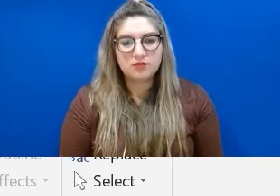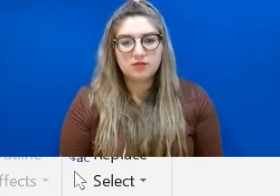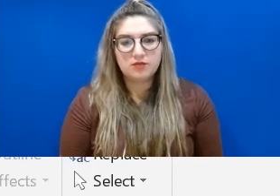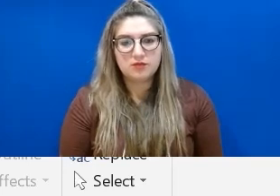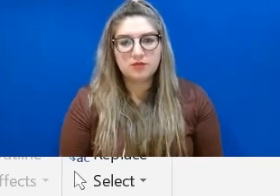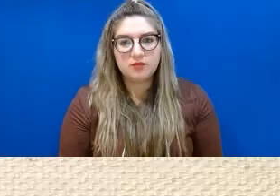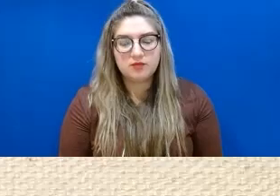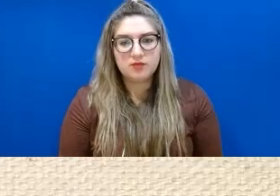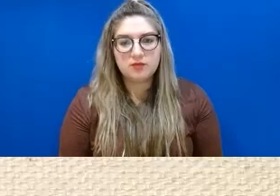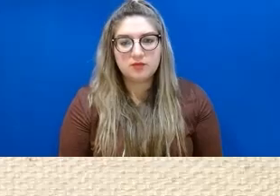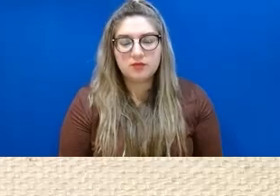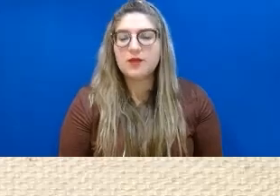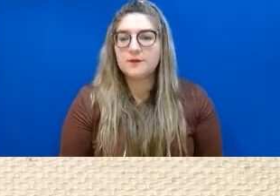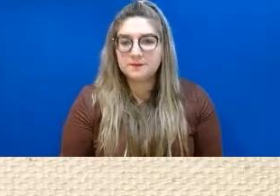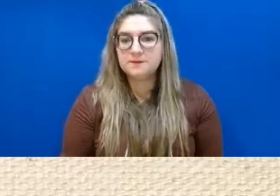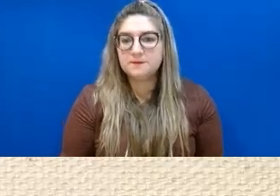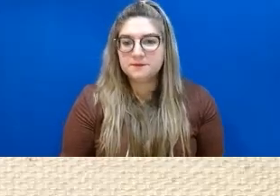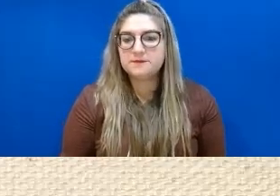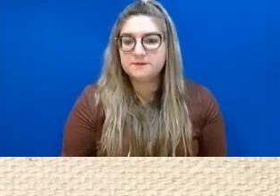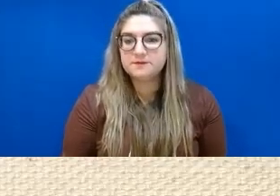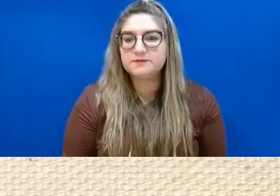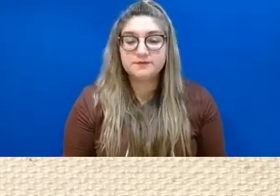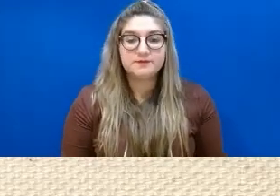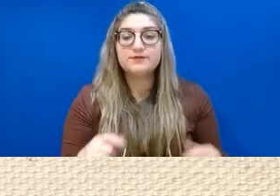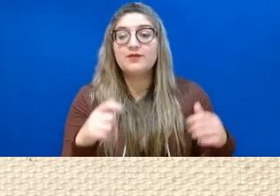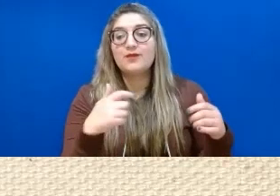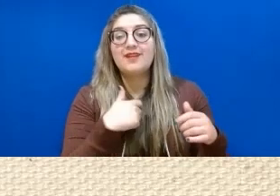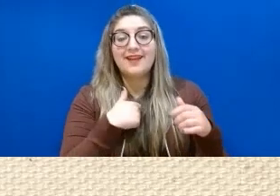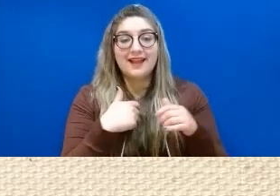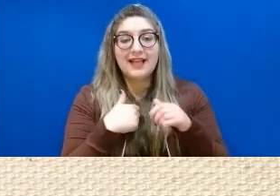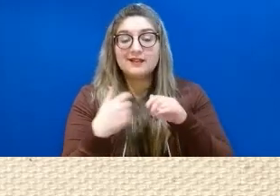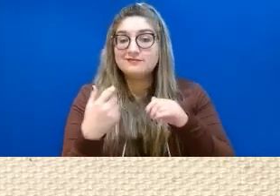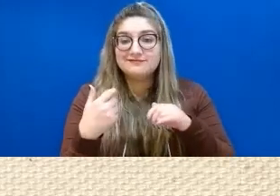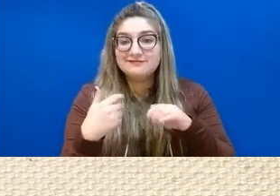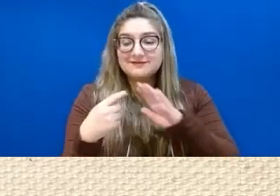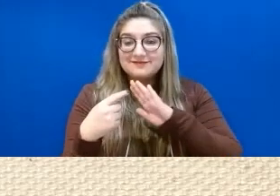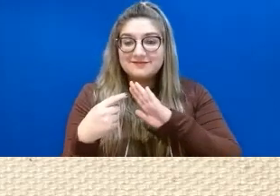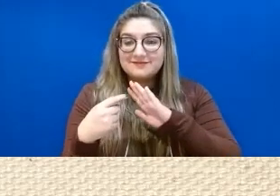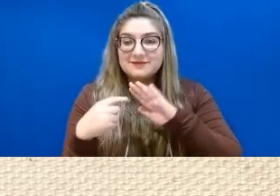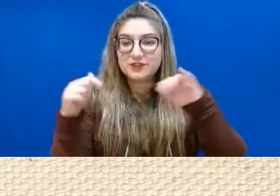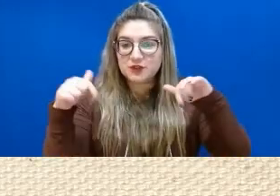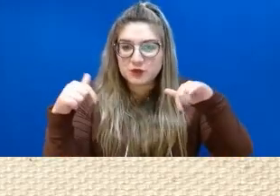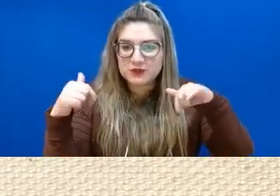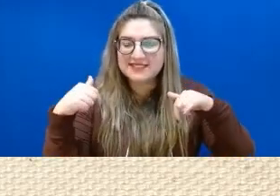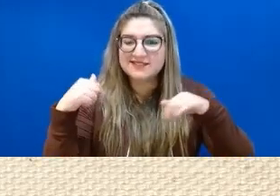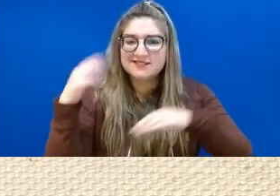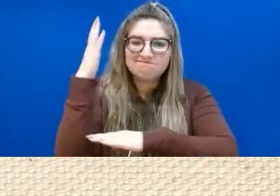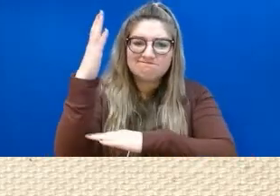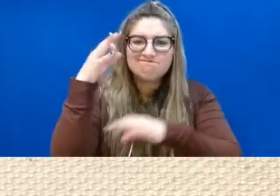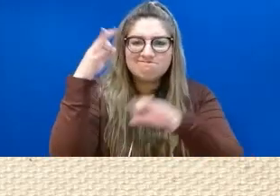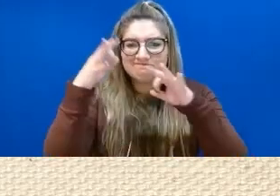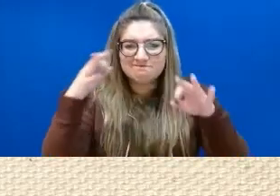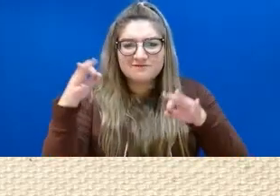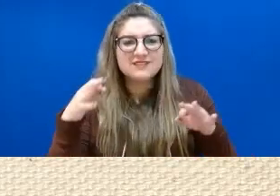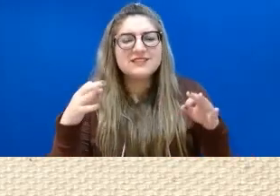Okay, here we go. Okay, like I told you, this presentation is about more how can we advocate for that kind of stuff.